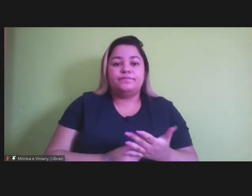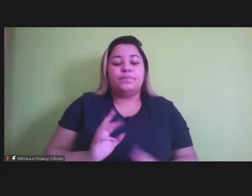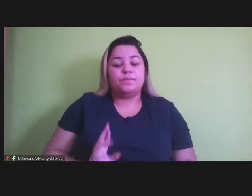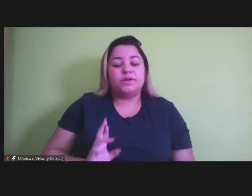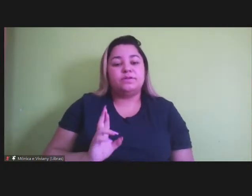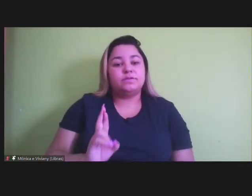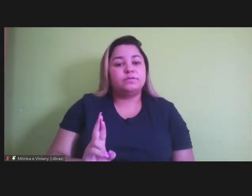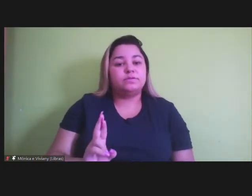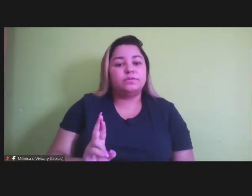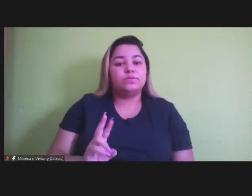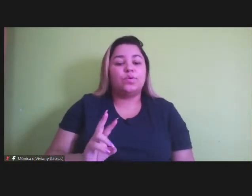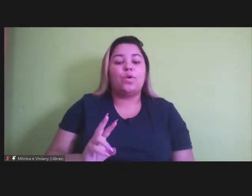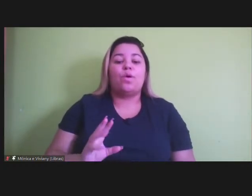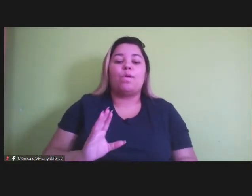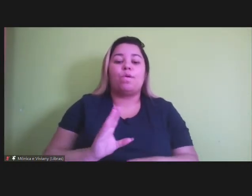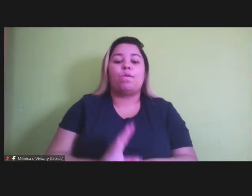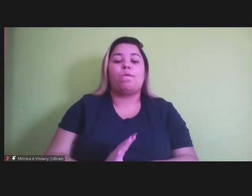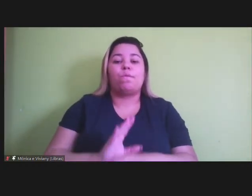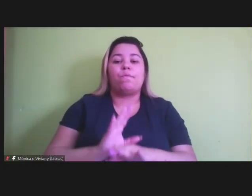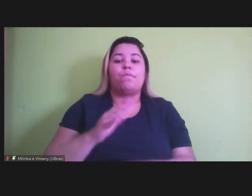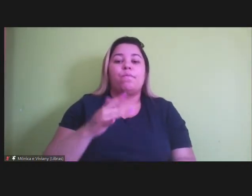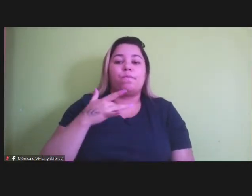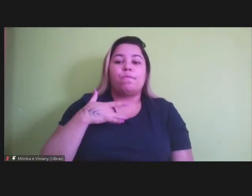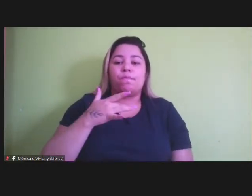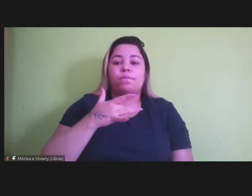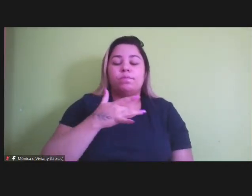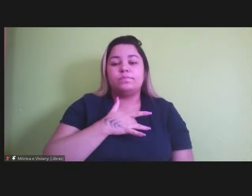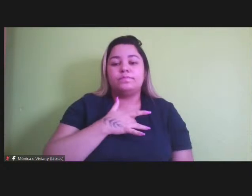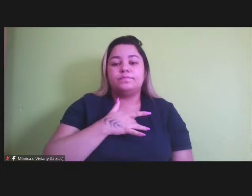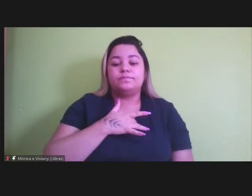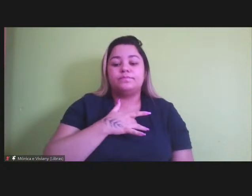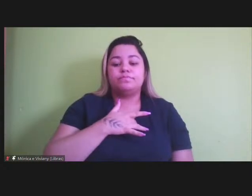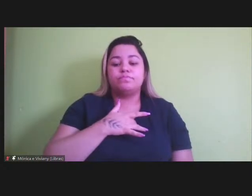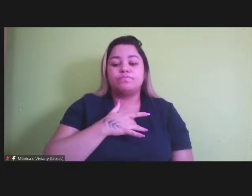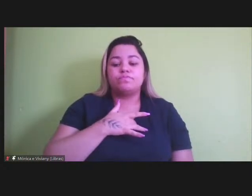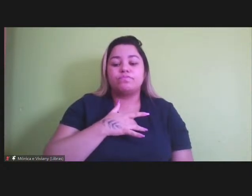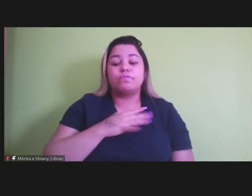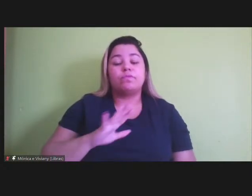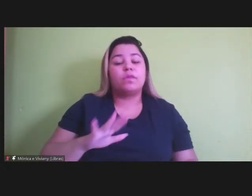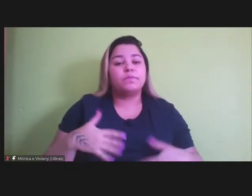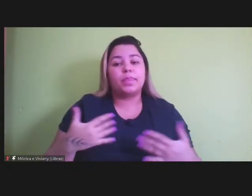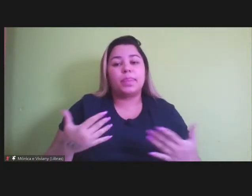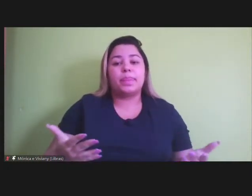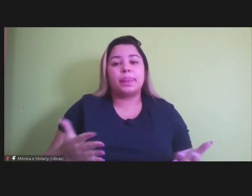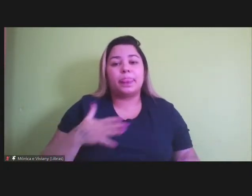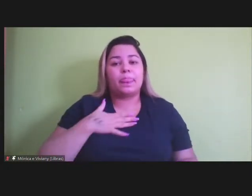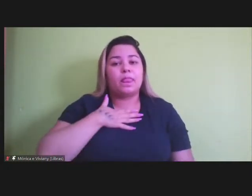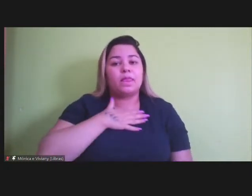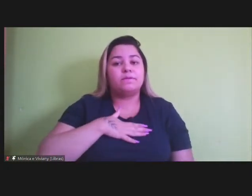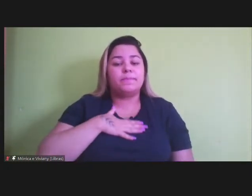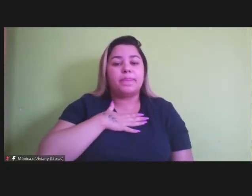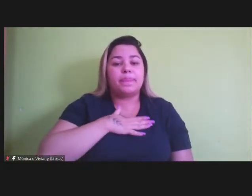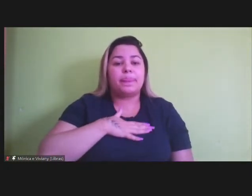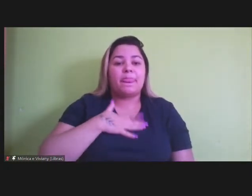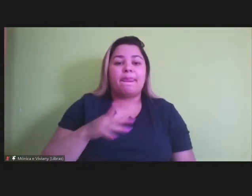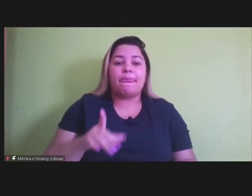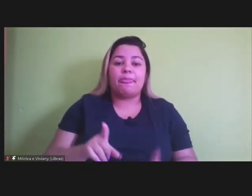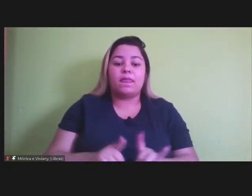a representative for the National Council of Health, and well, I would,